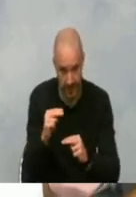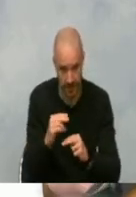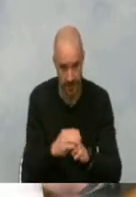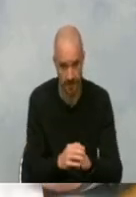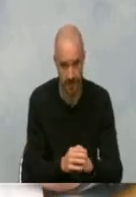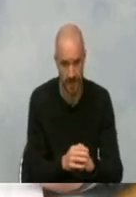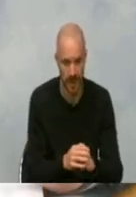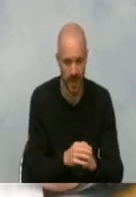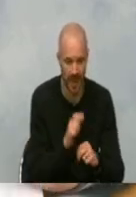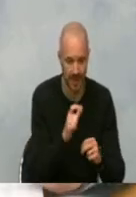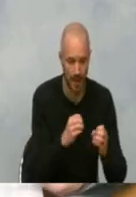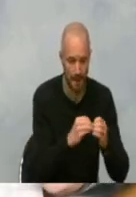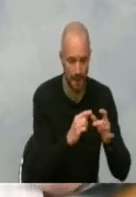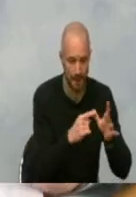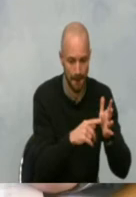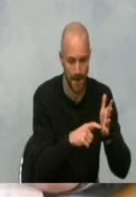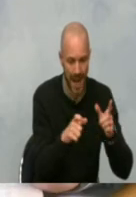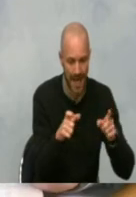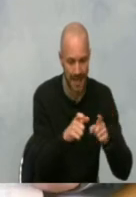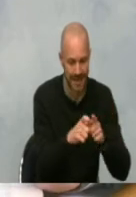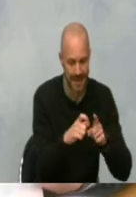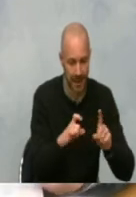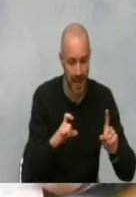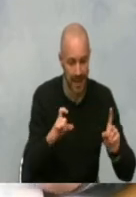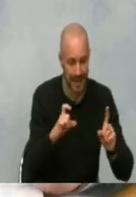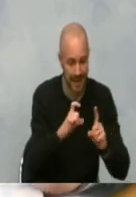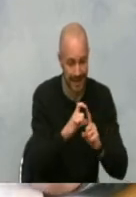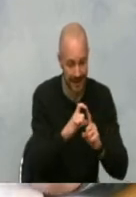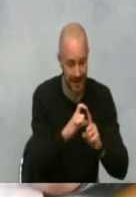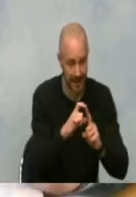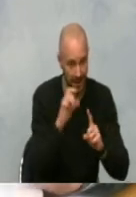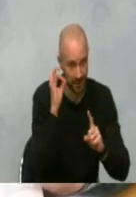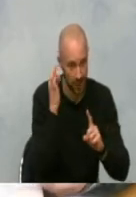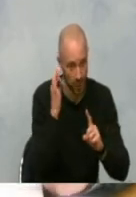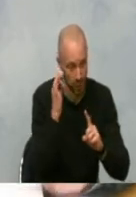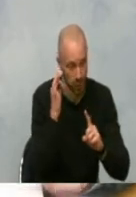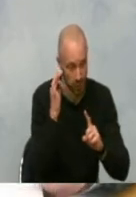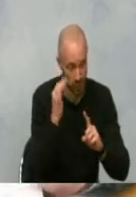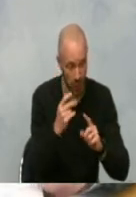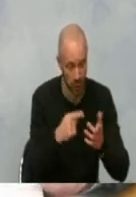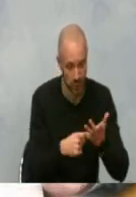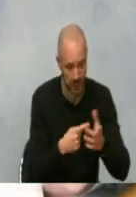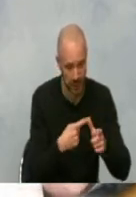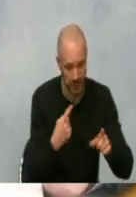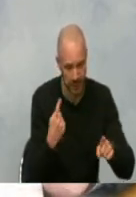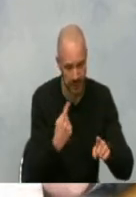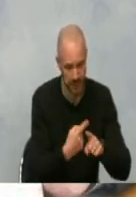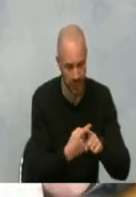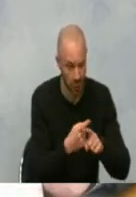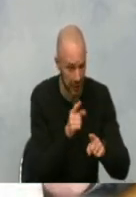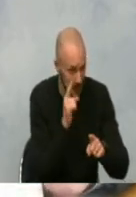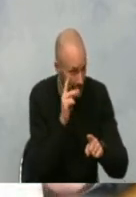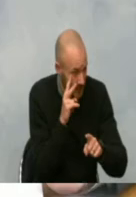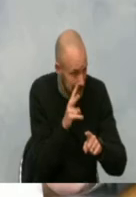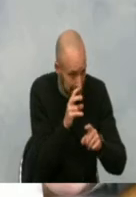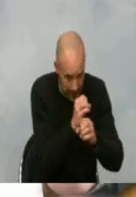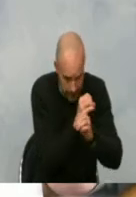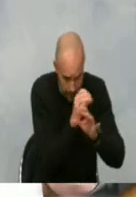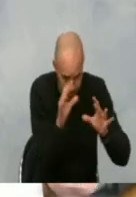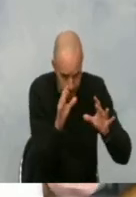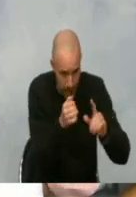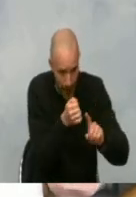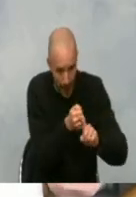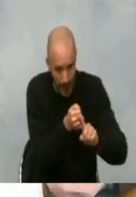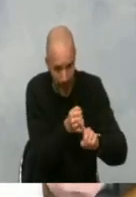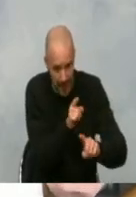the council tax. So you start to get an idea of the impact that could have. So